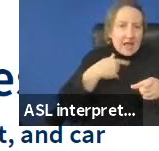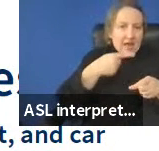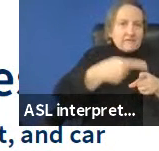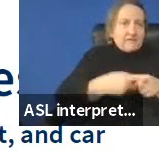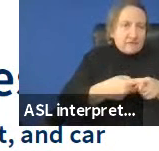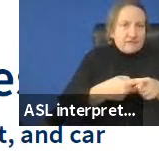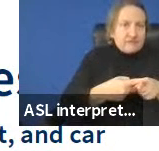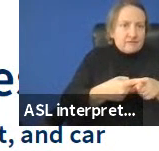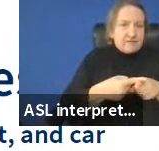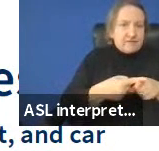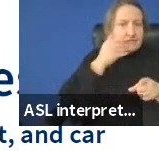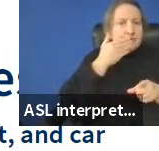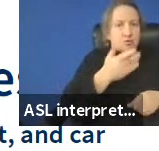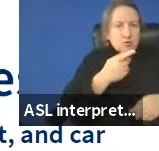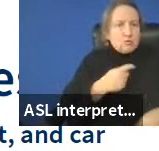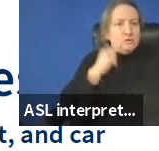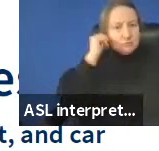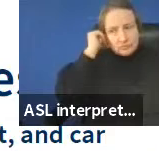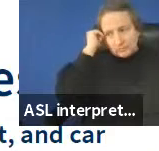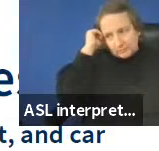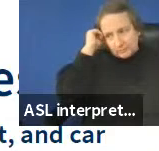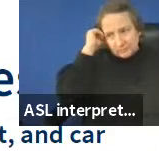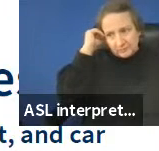intersections. Good question.